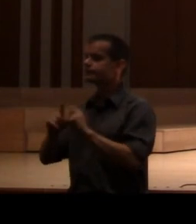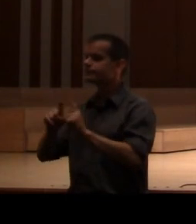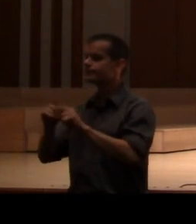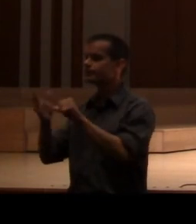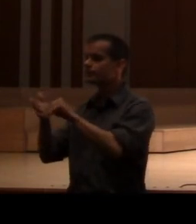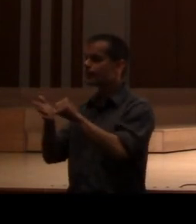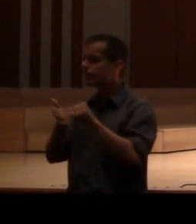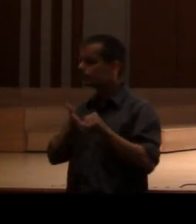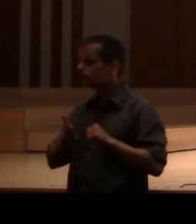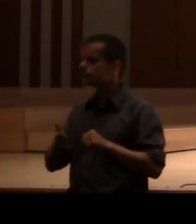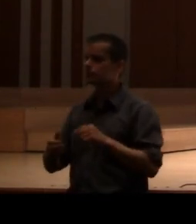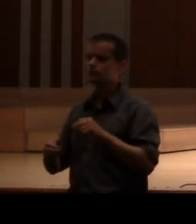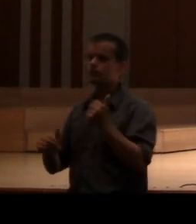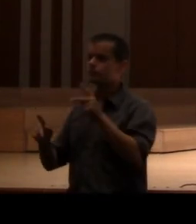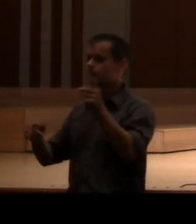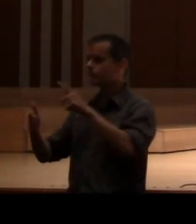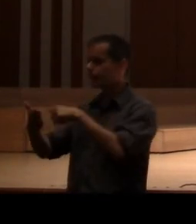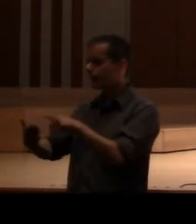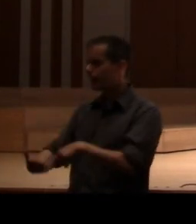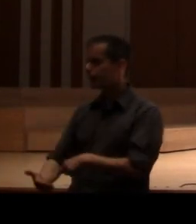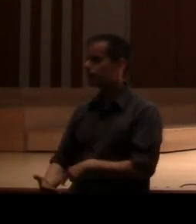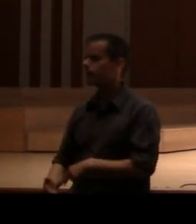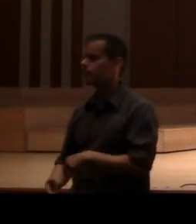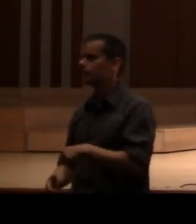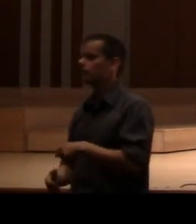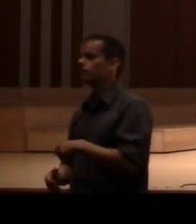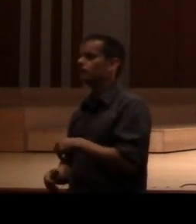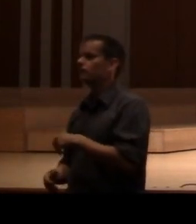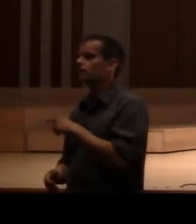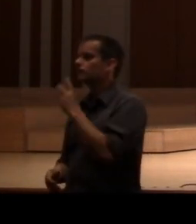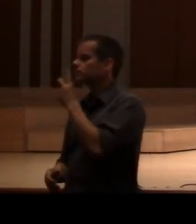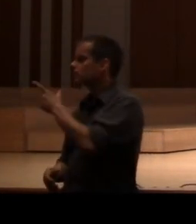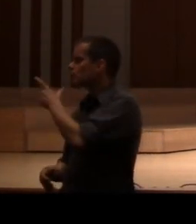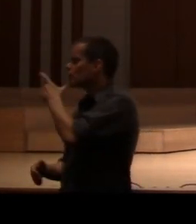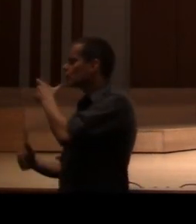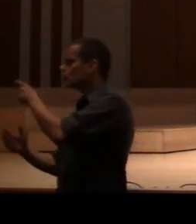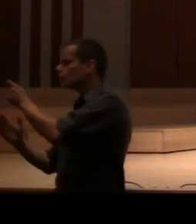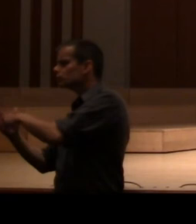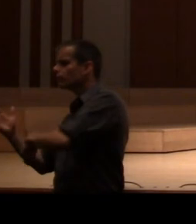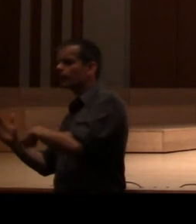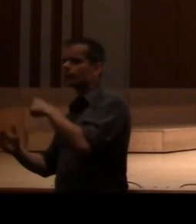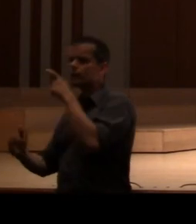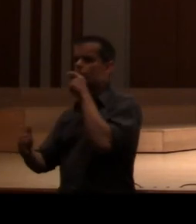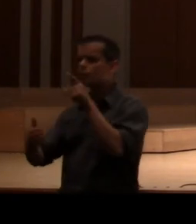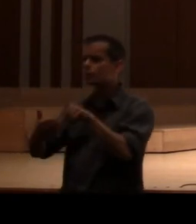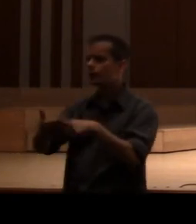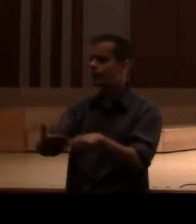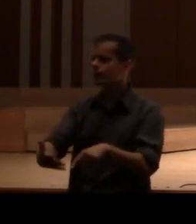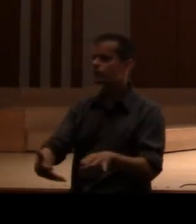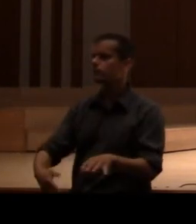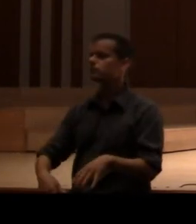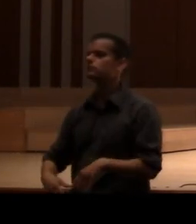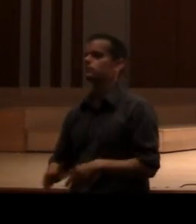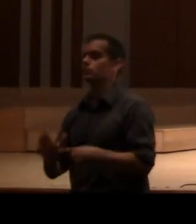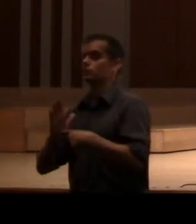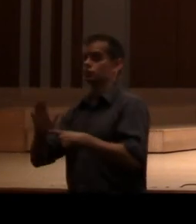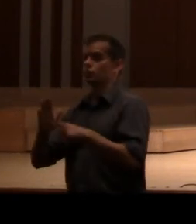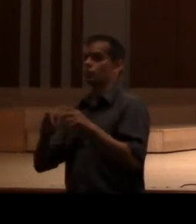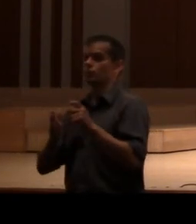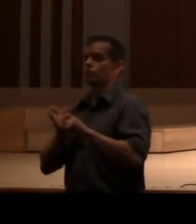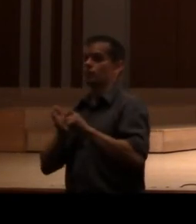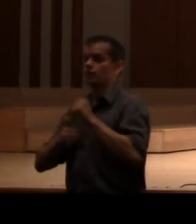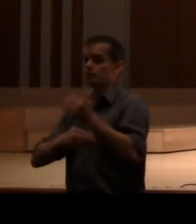really allows you to see, okay, who's been writing, who's been editing, and describe the changes. So again, showing that writing process and getting students